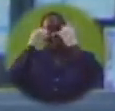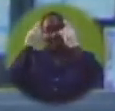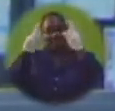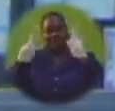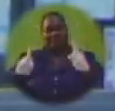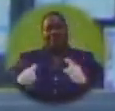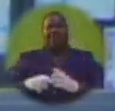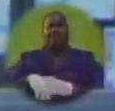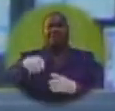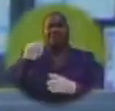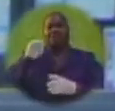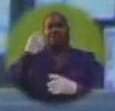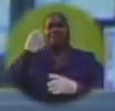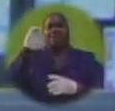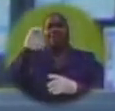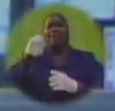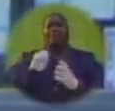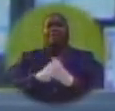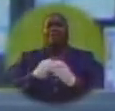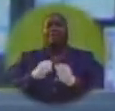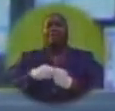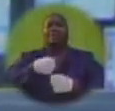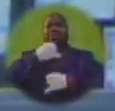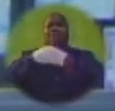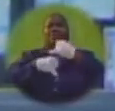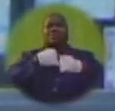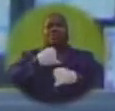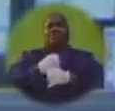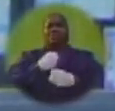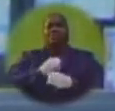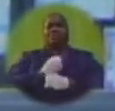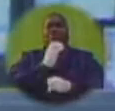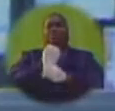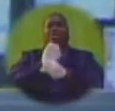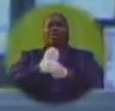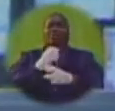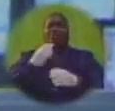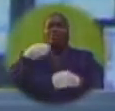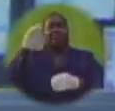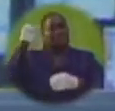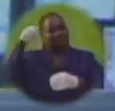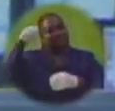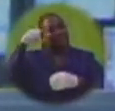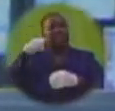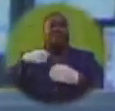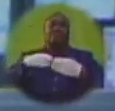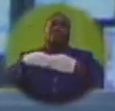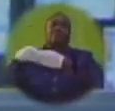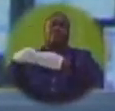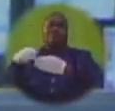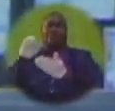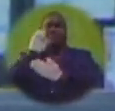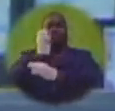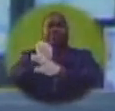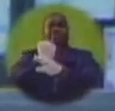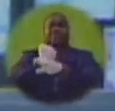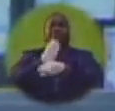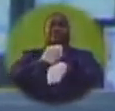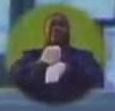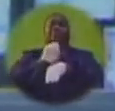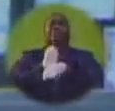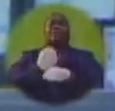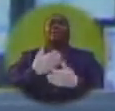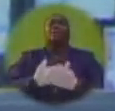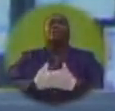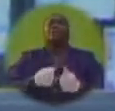State Insurance, while international construction managers got the nod as lead contractors. Construction for the building on St. Mary's Street